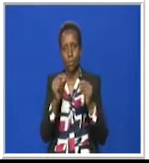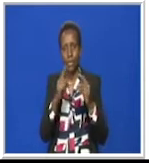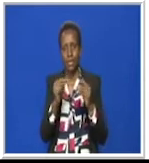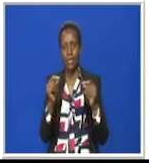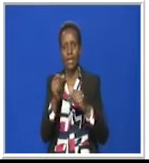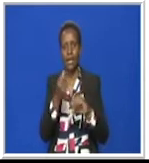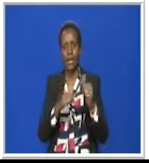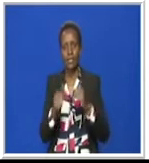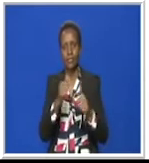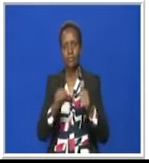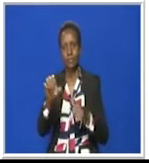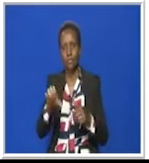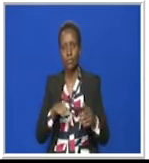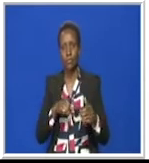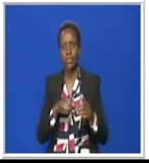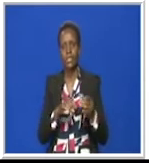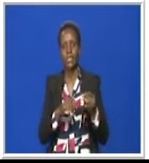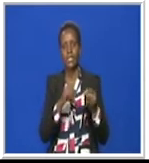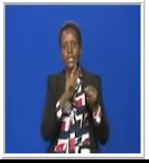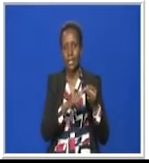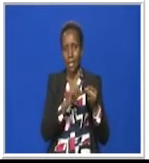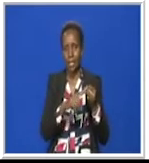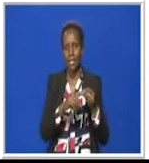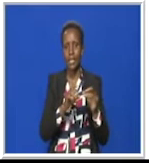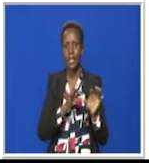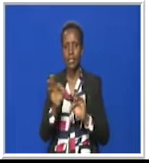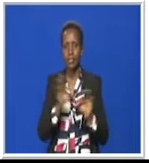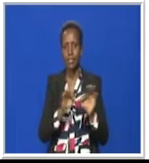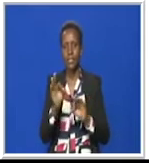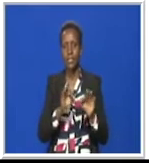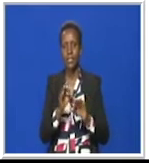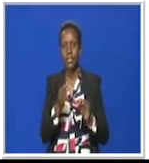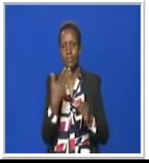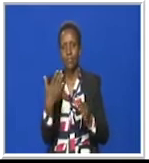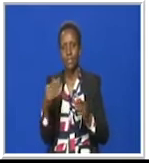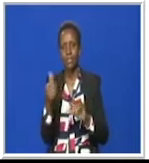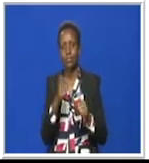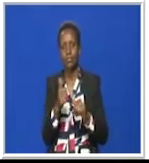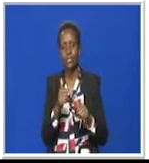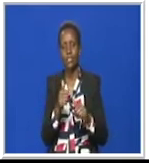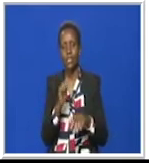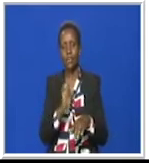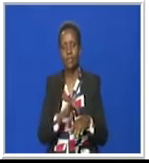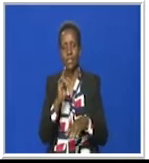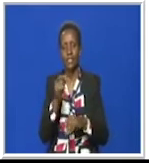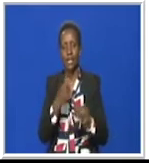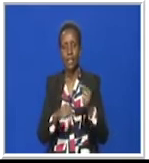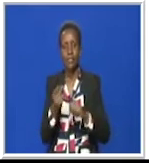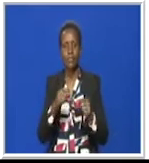two, explain the factors that affect active transport. And number